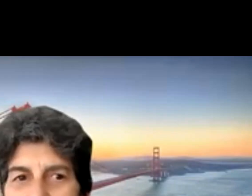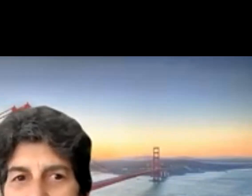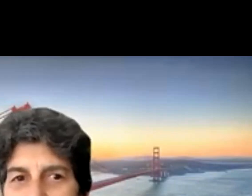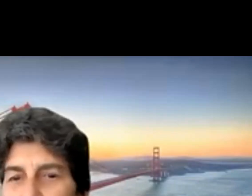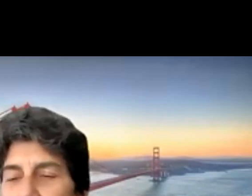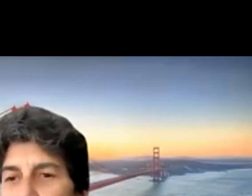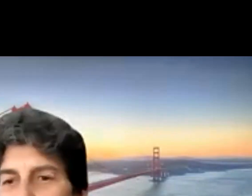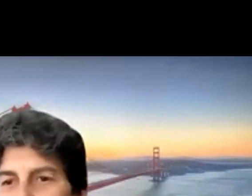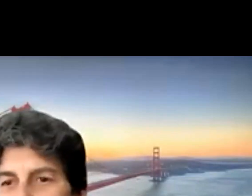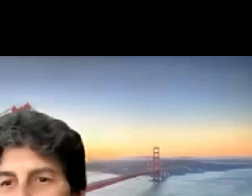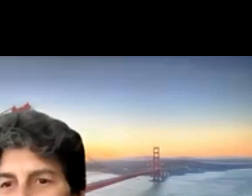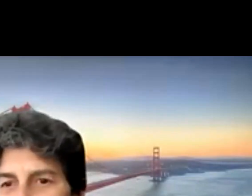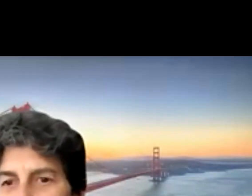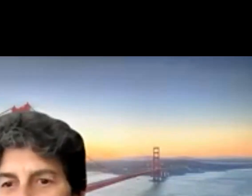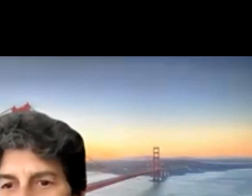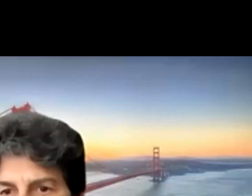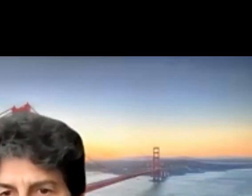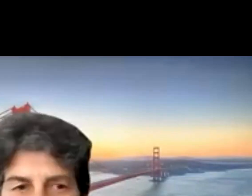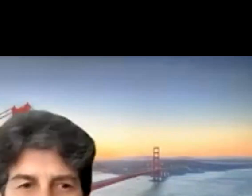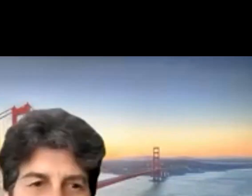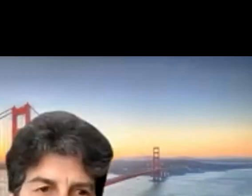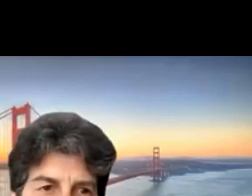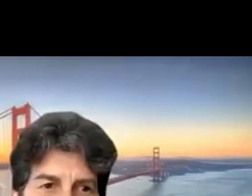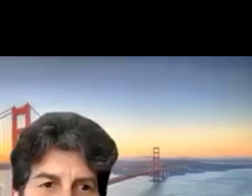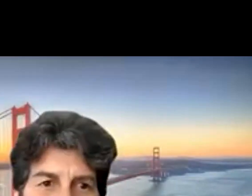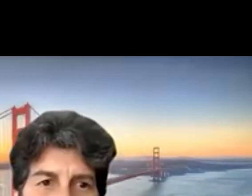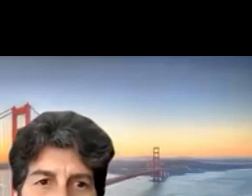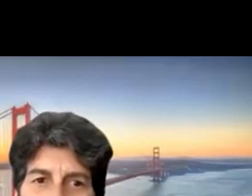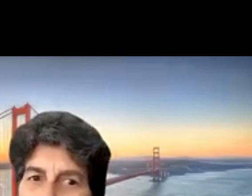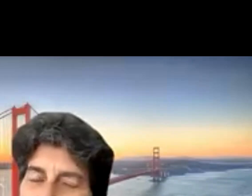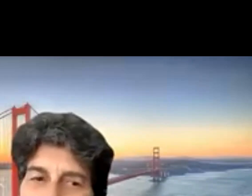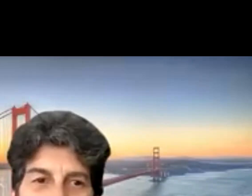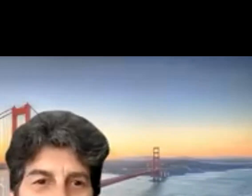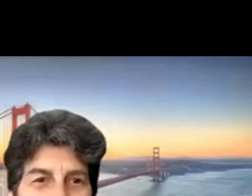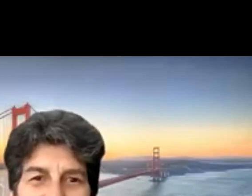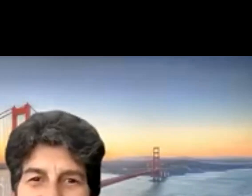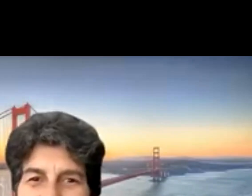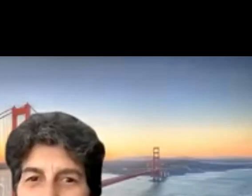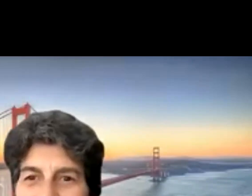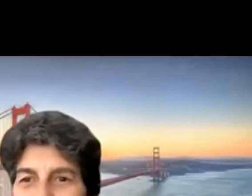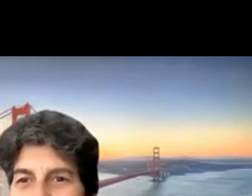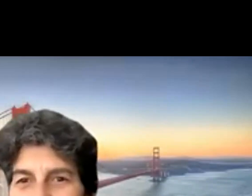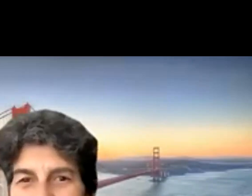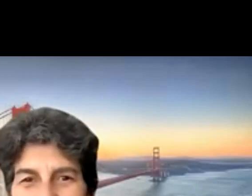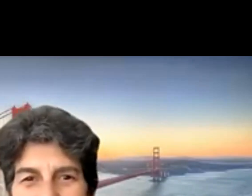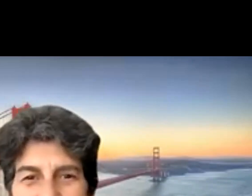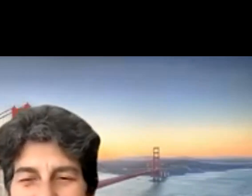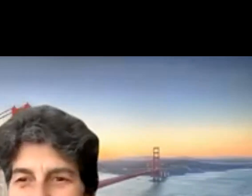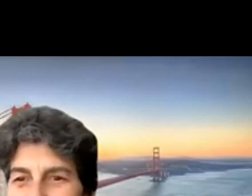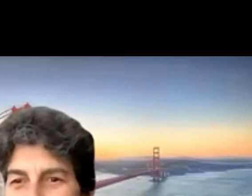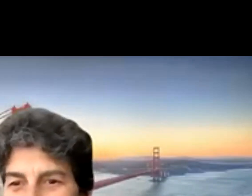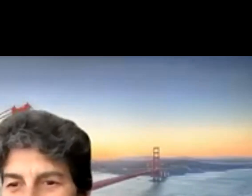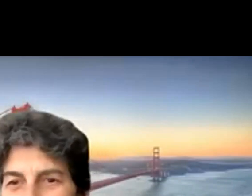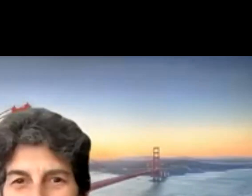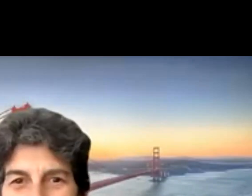person can't access a home where those services can be delivered? So we have a lot of good things happening in the housing arena right